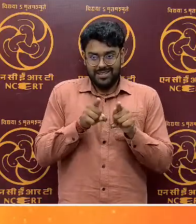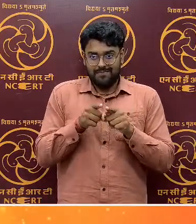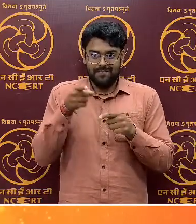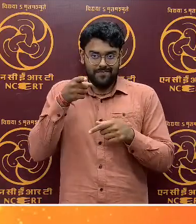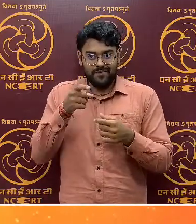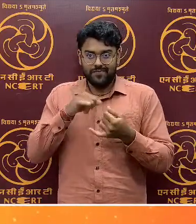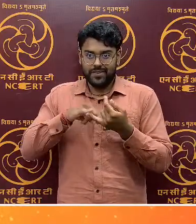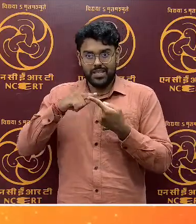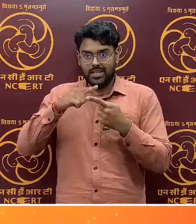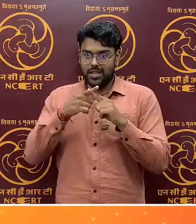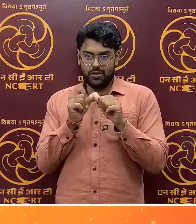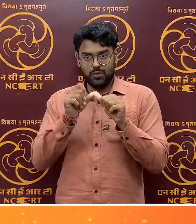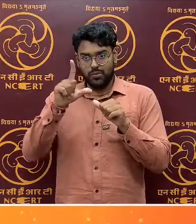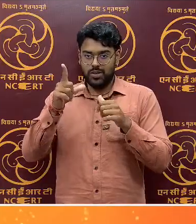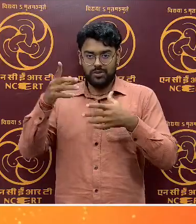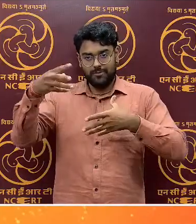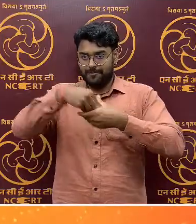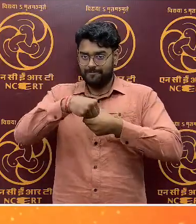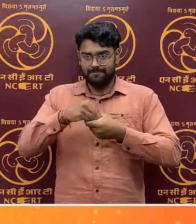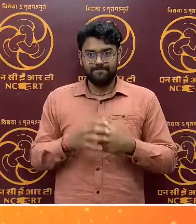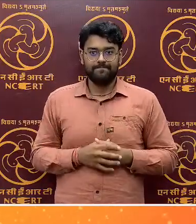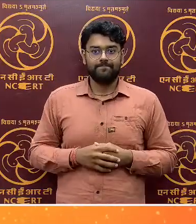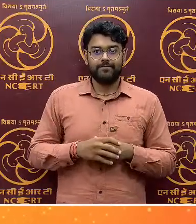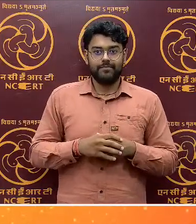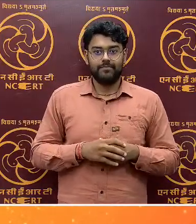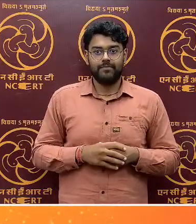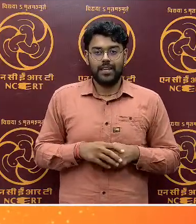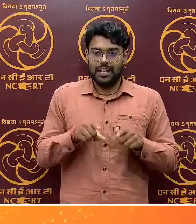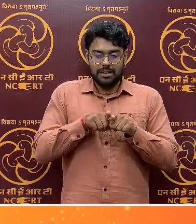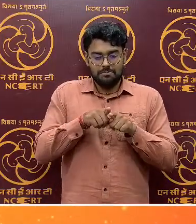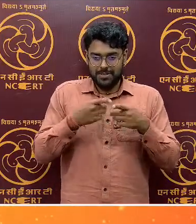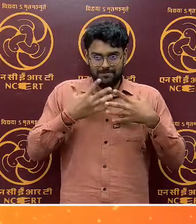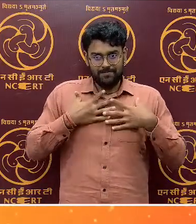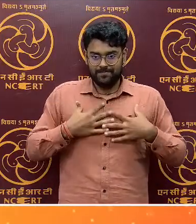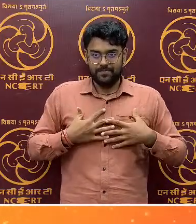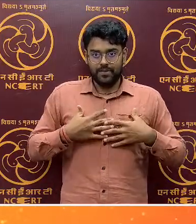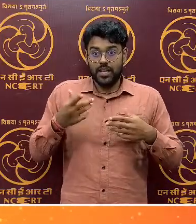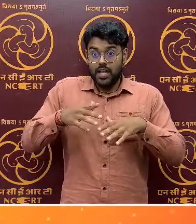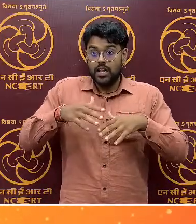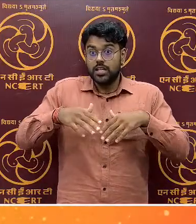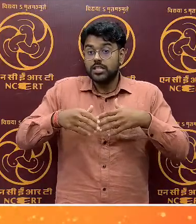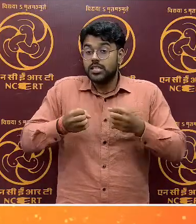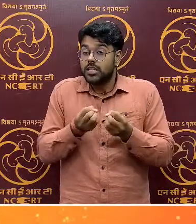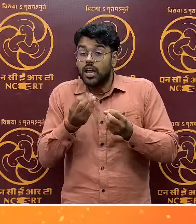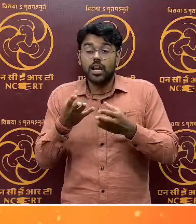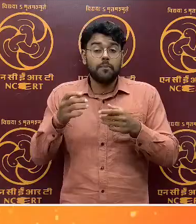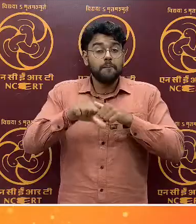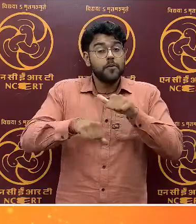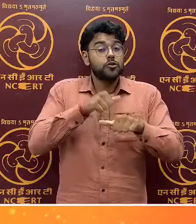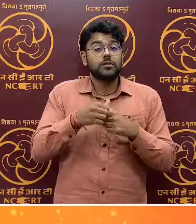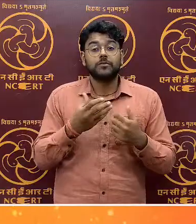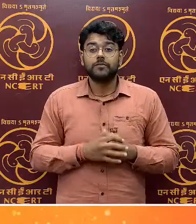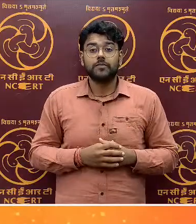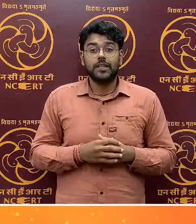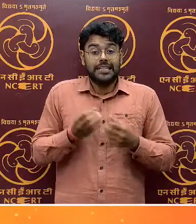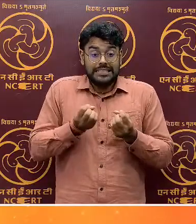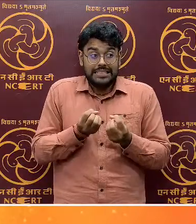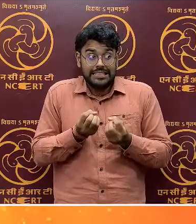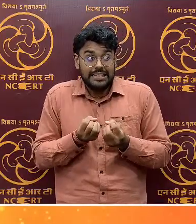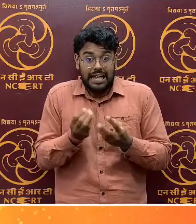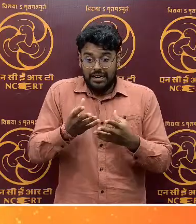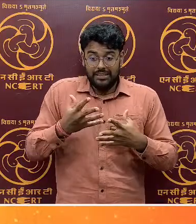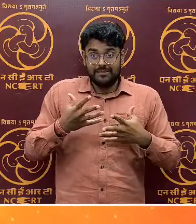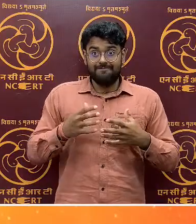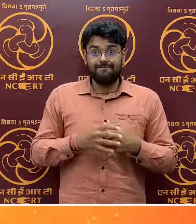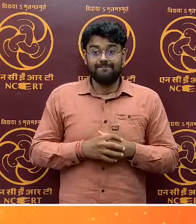in the same category. As animals. Right. So the whole journey starts from where? It starts from the reproductive